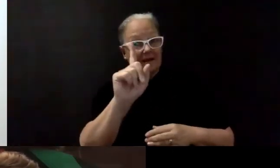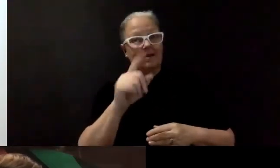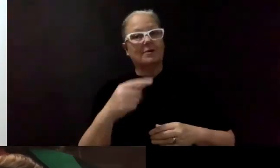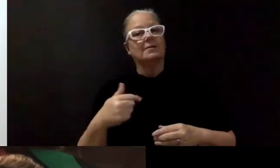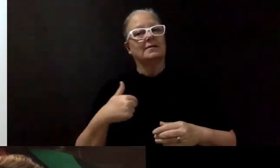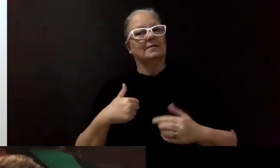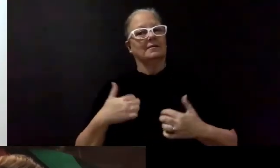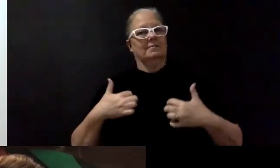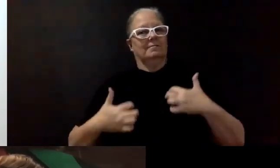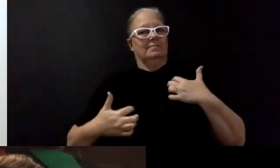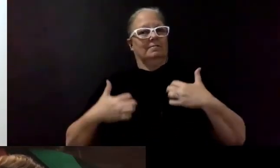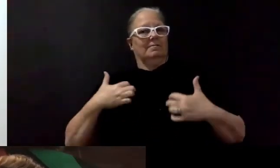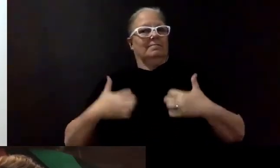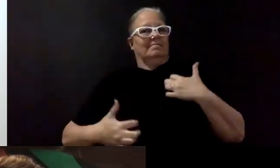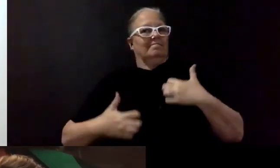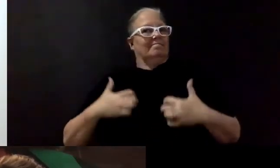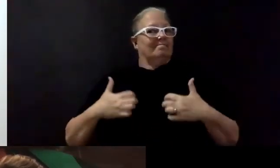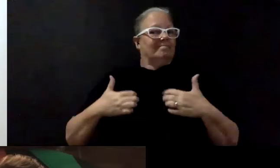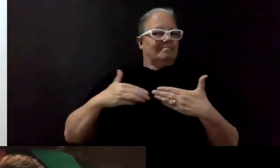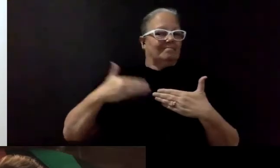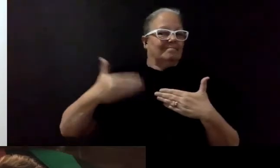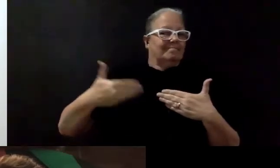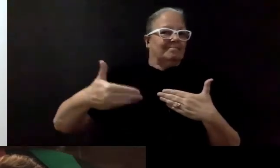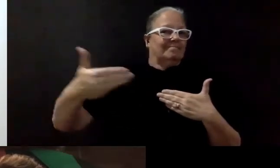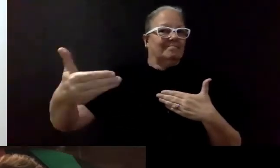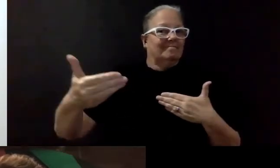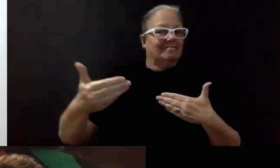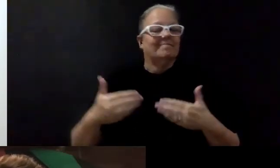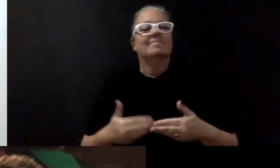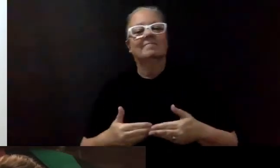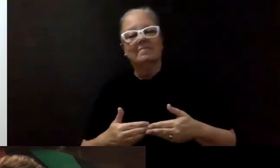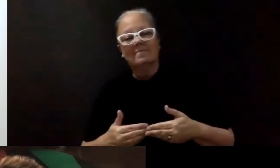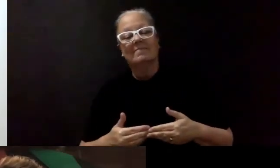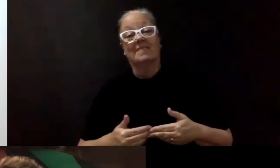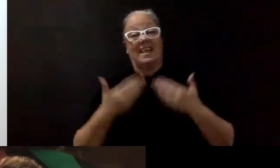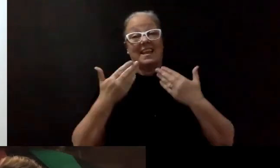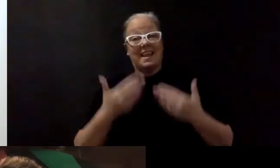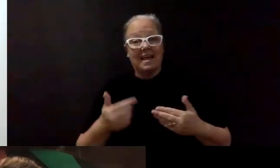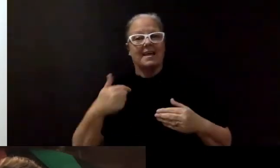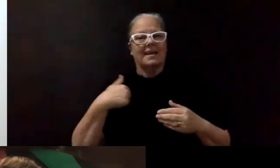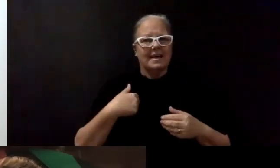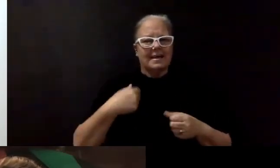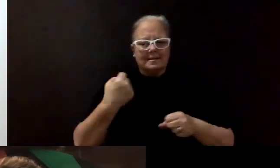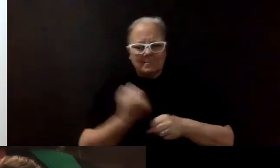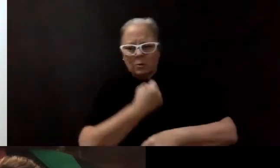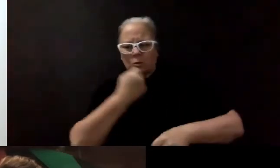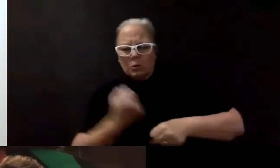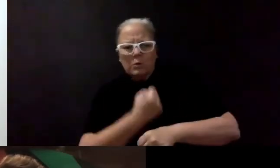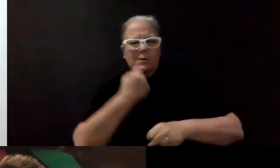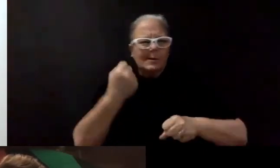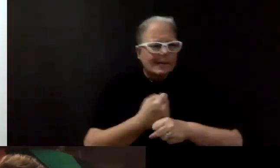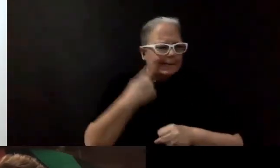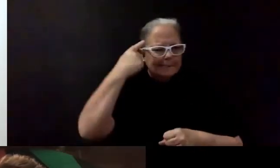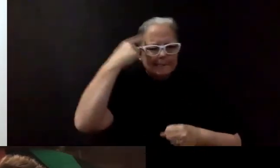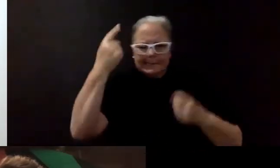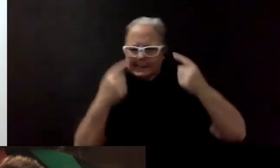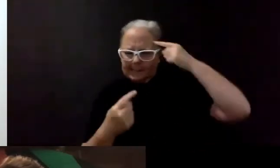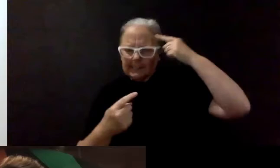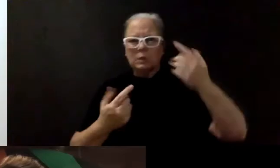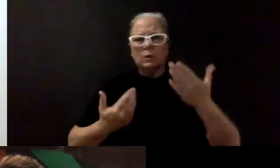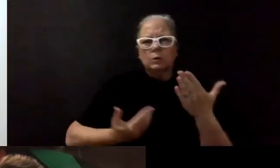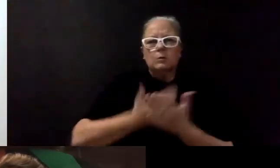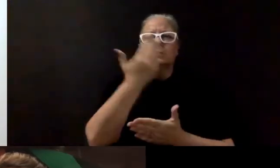do. We're now working on a whole bunch of different initiatives that we've learned over COVID,